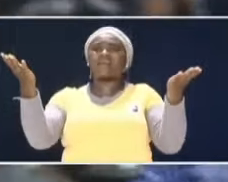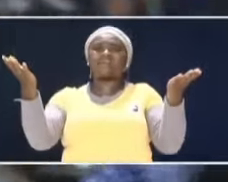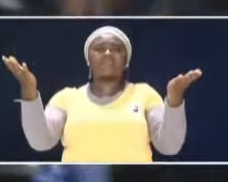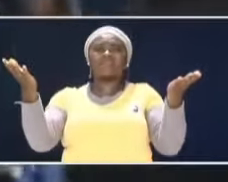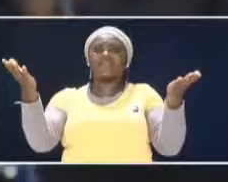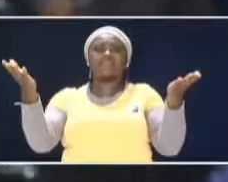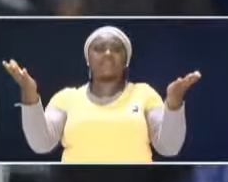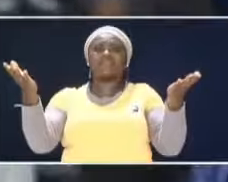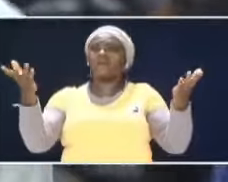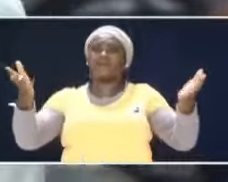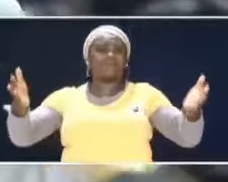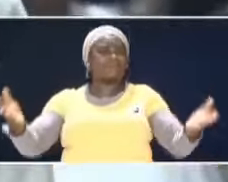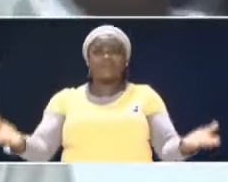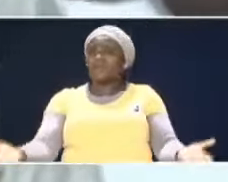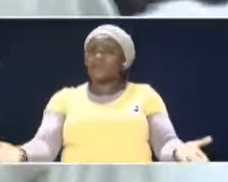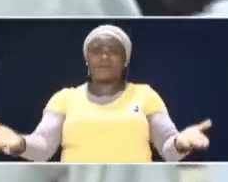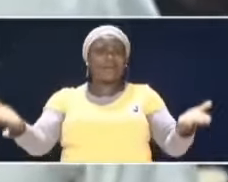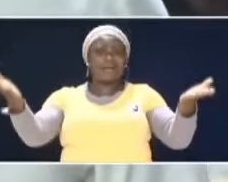Arise.